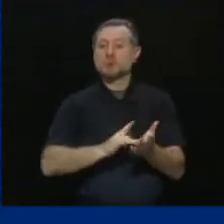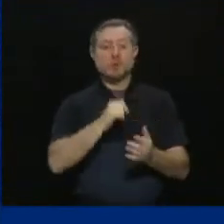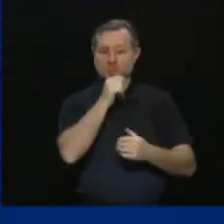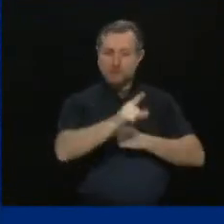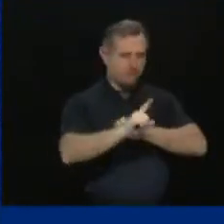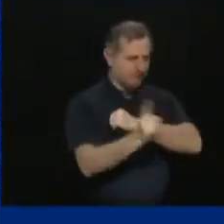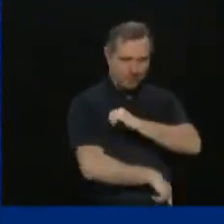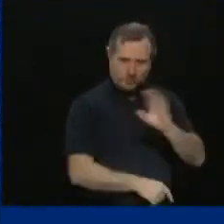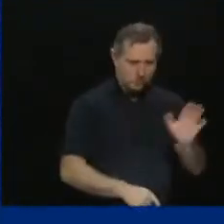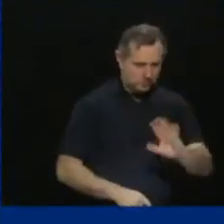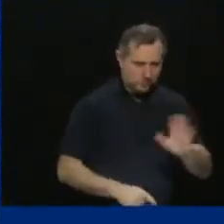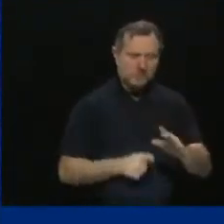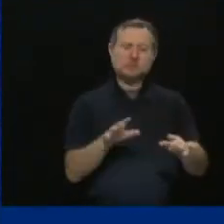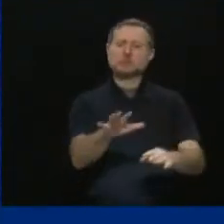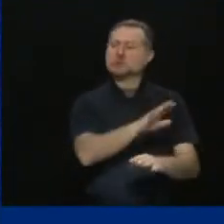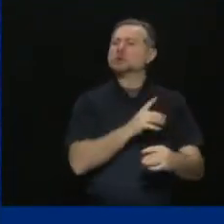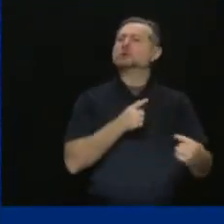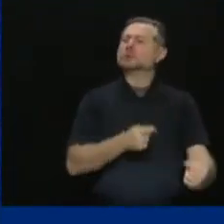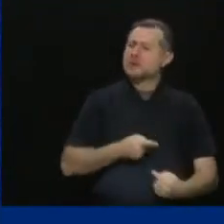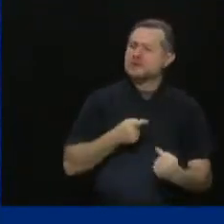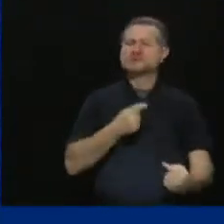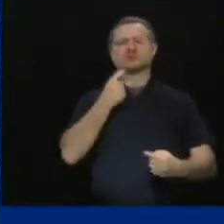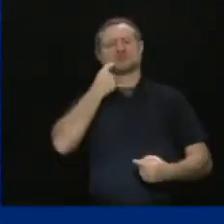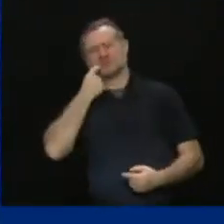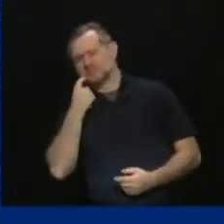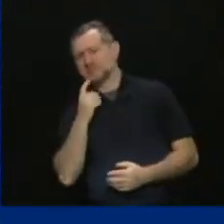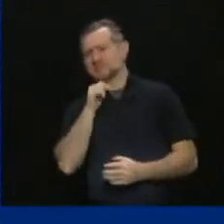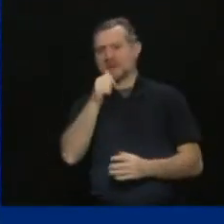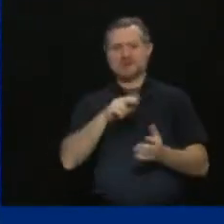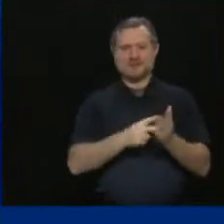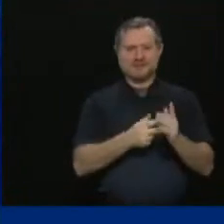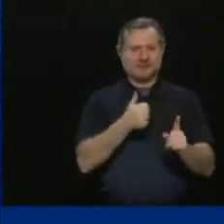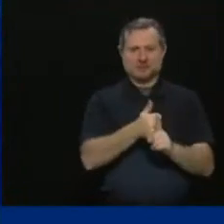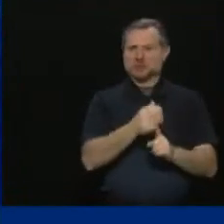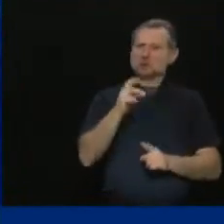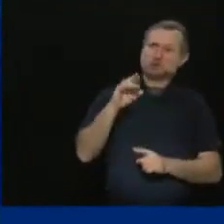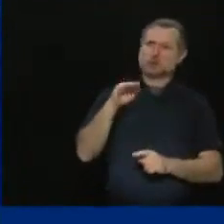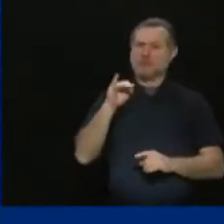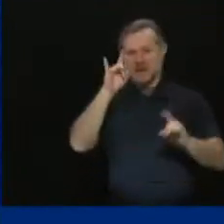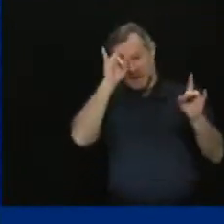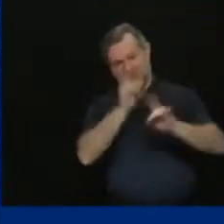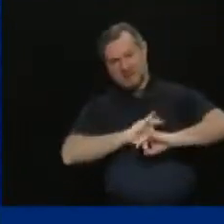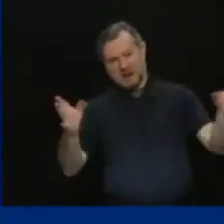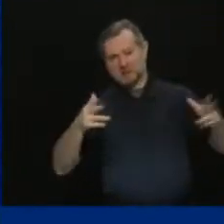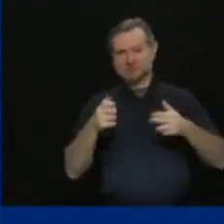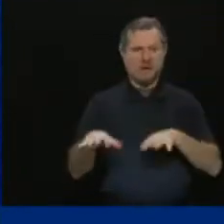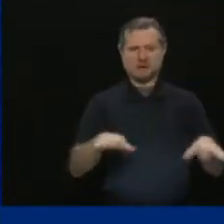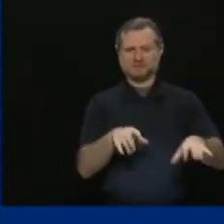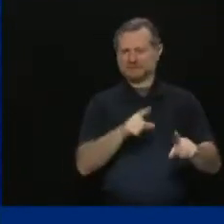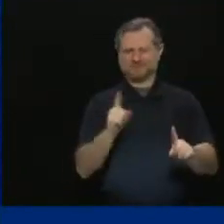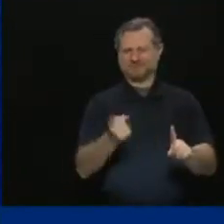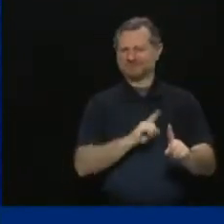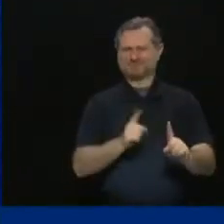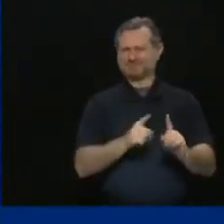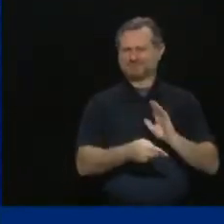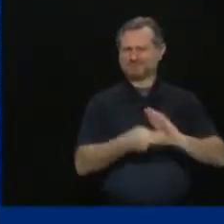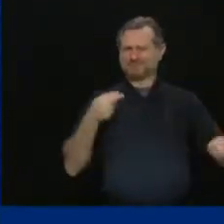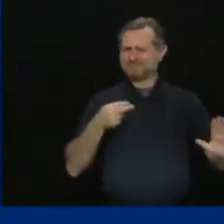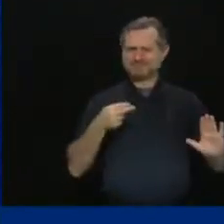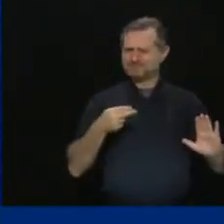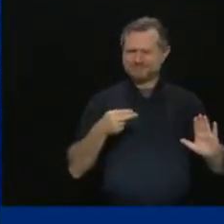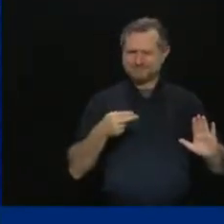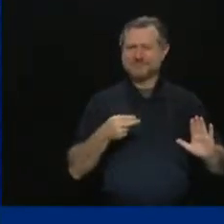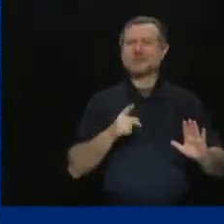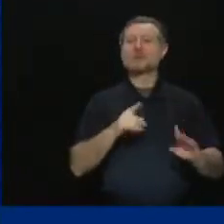with addiction is not a criminal act, nor is it a moral failing. And providing